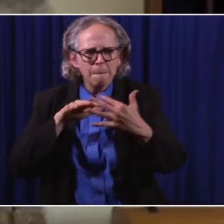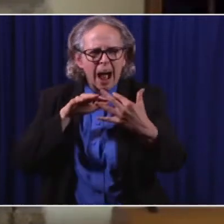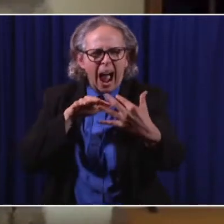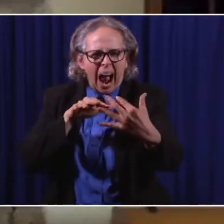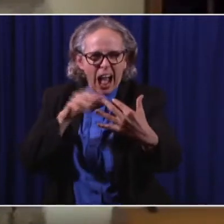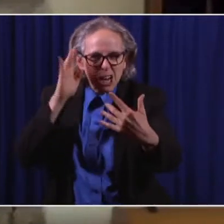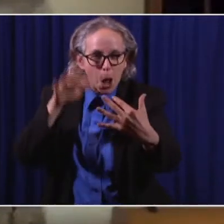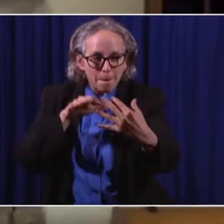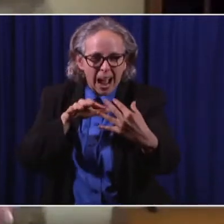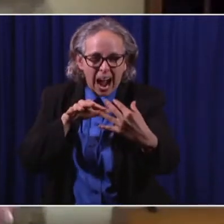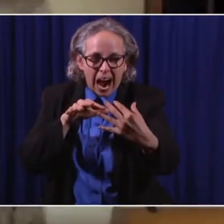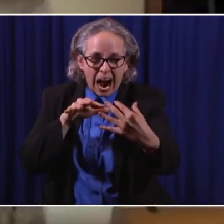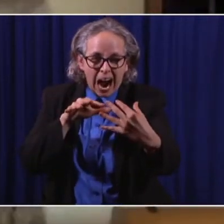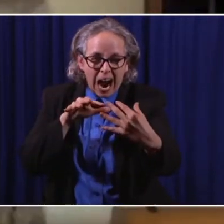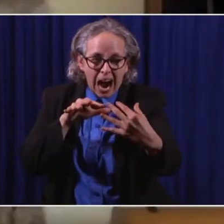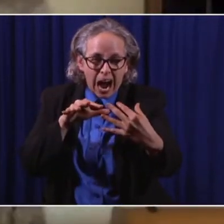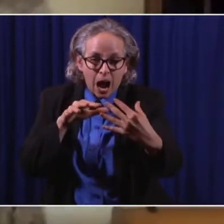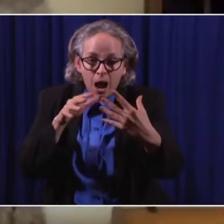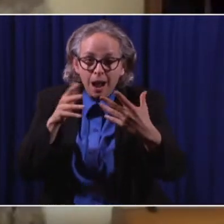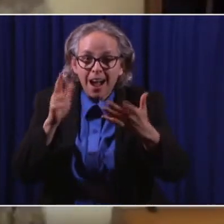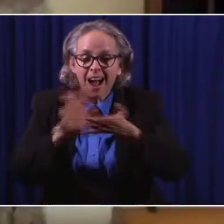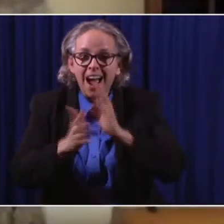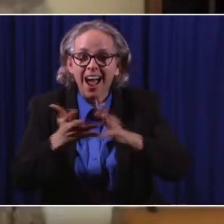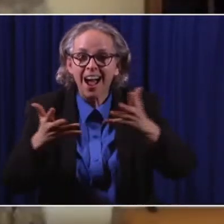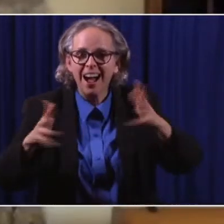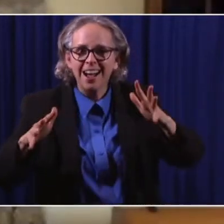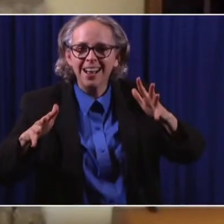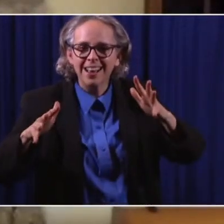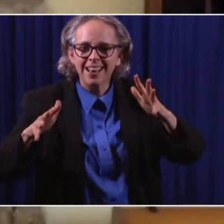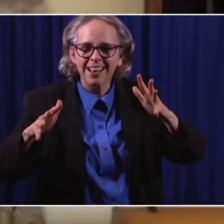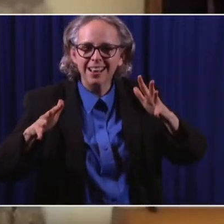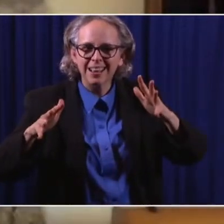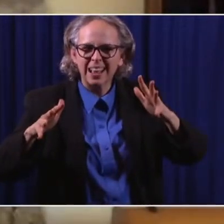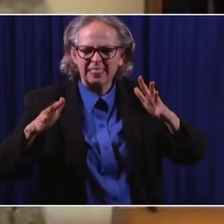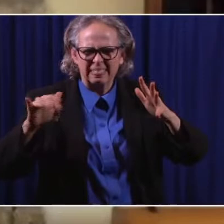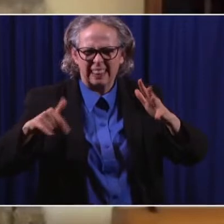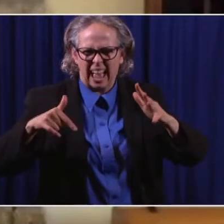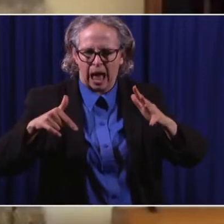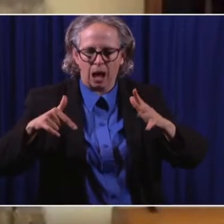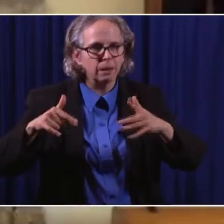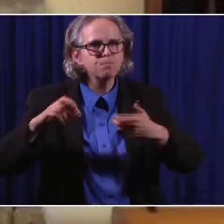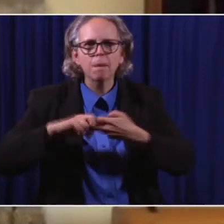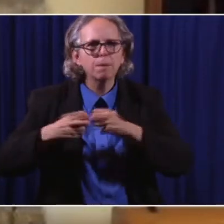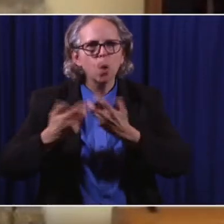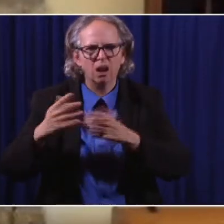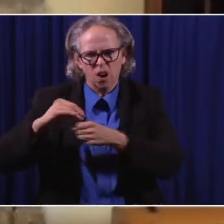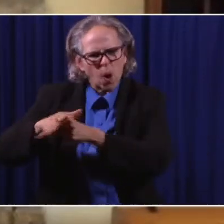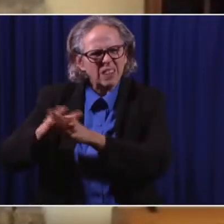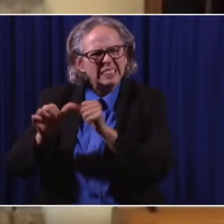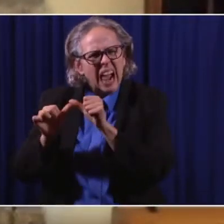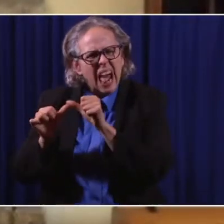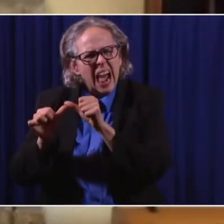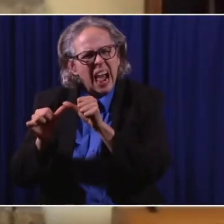medical battle or any other kind of battle. This is just different. This is a long struggle.